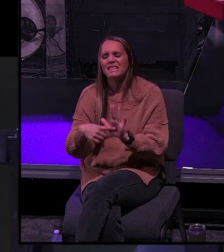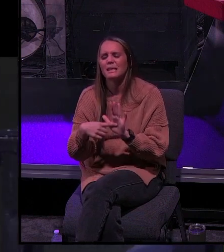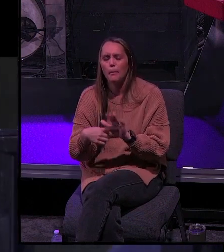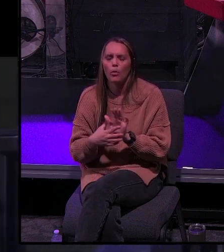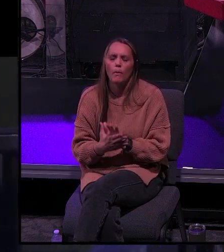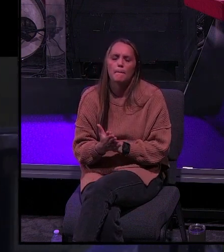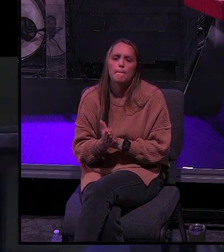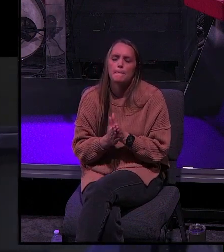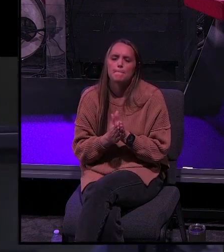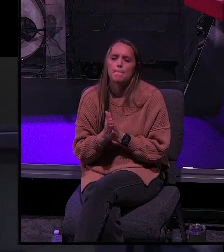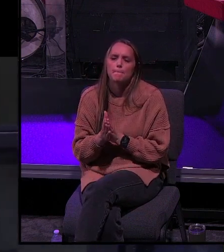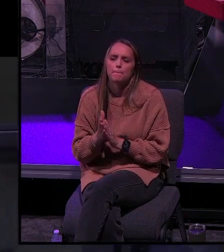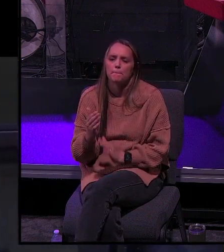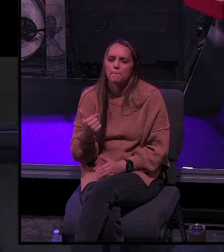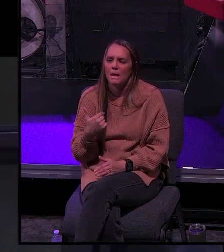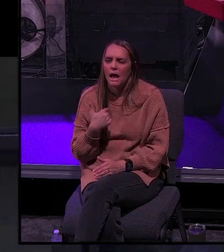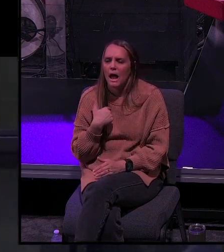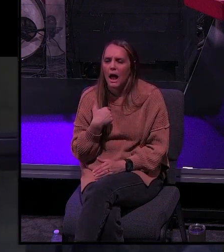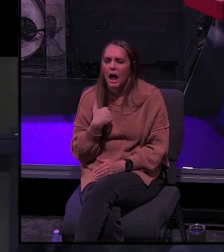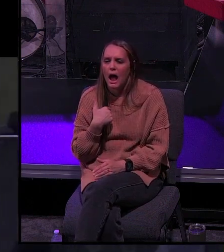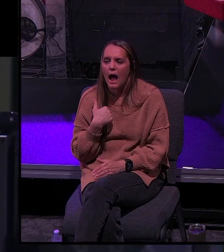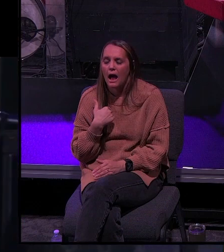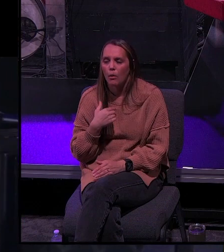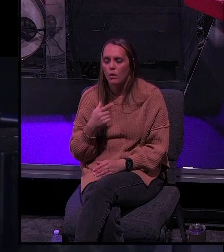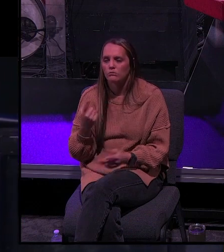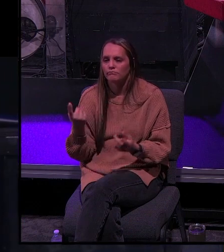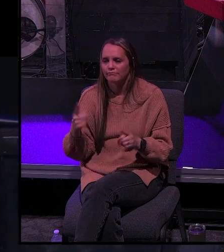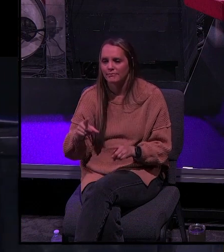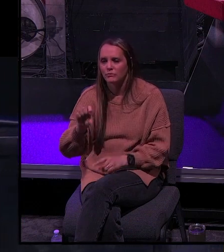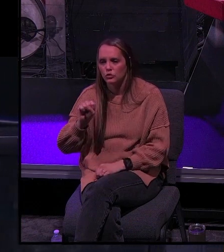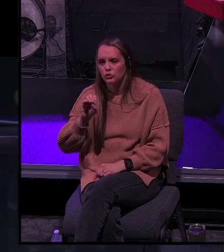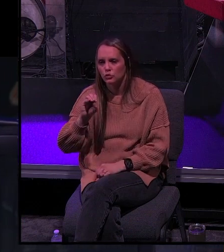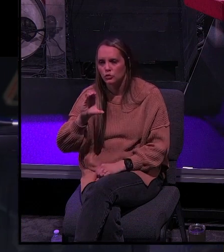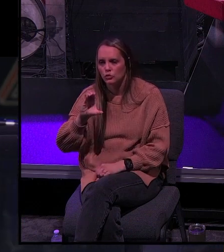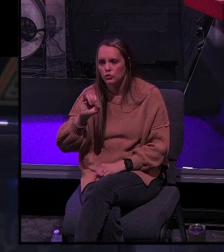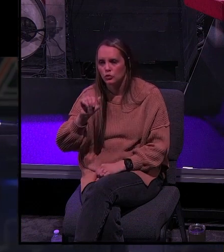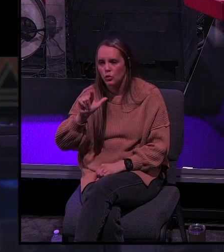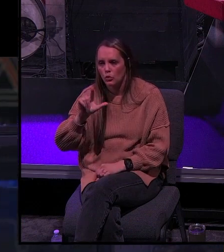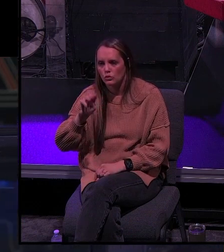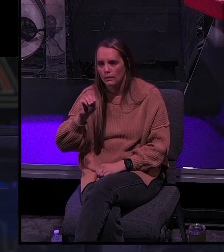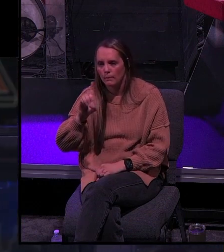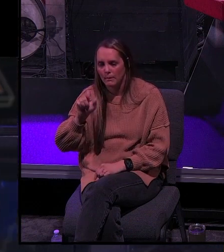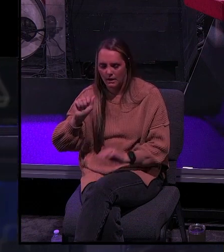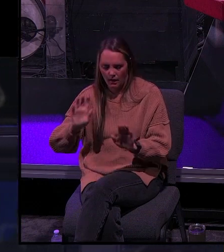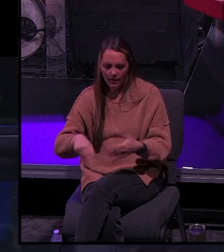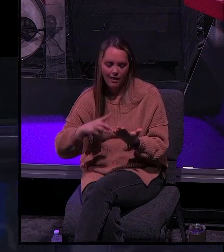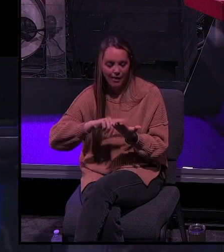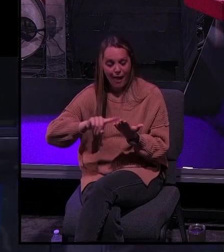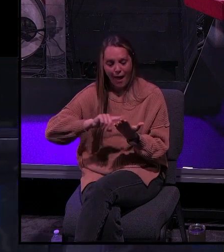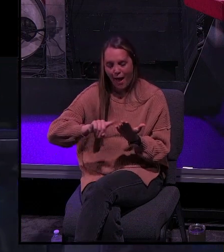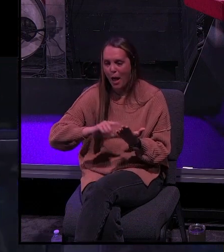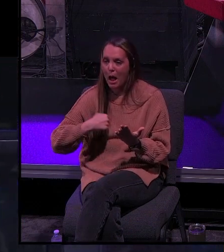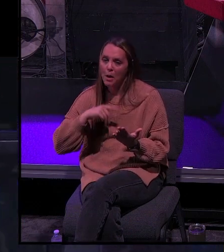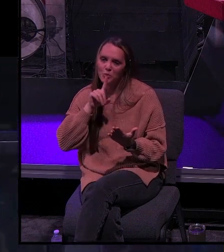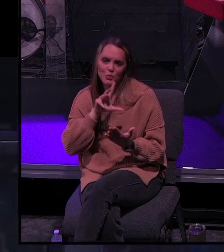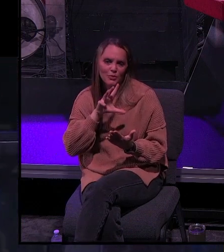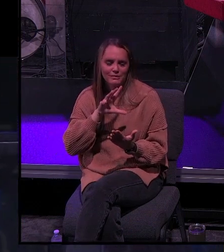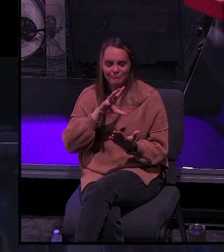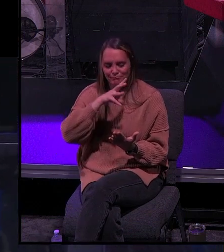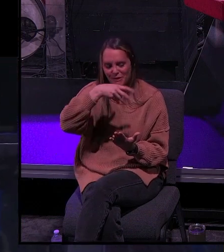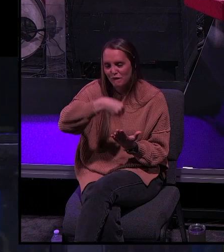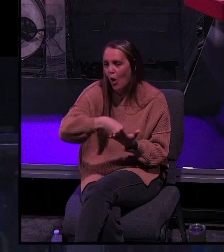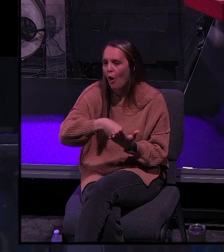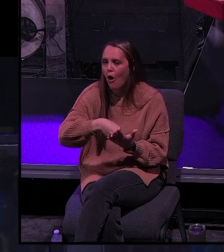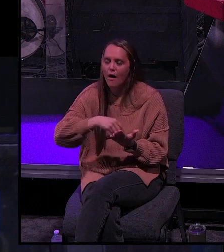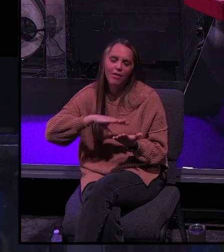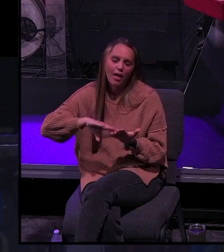So, I have these periods of time where I'll get on social media and I'll be on social media and I'll be active, and then I will get off social media and like, I can't be on social media anymore.